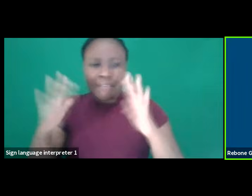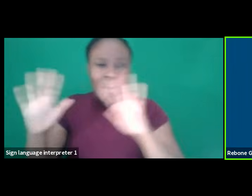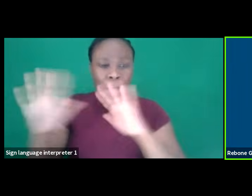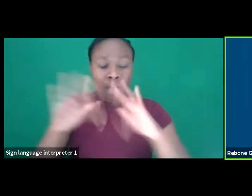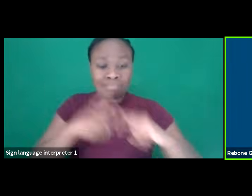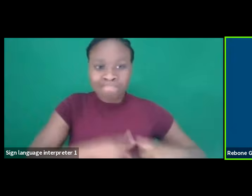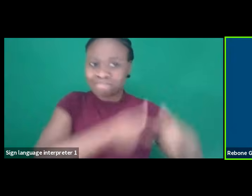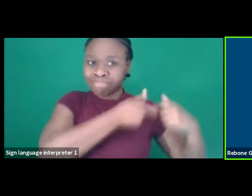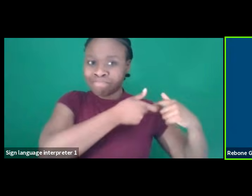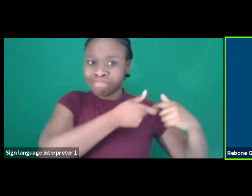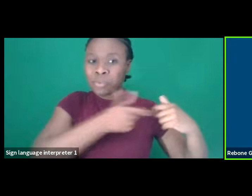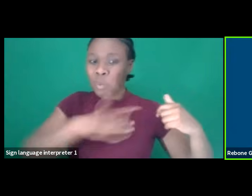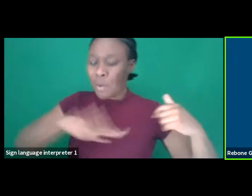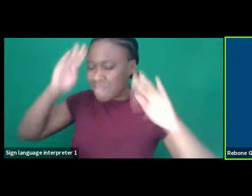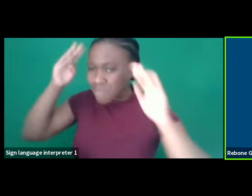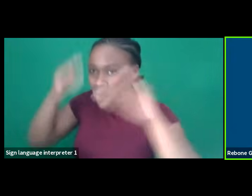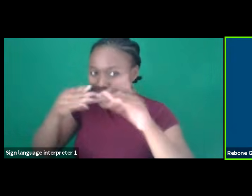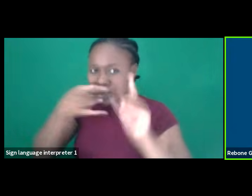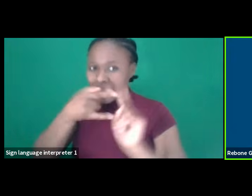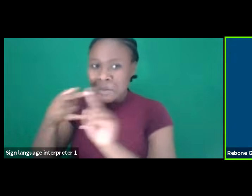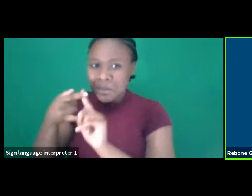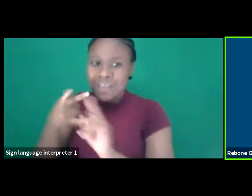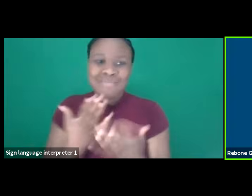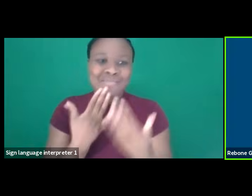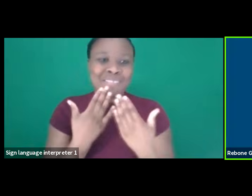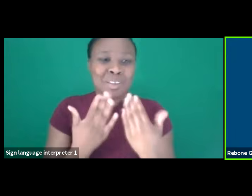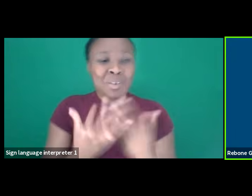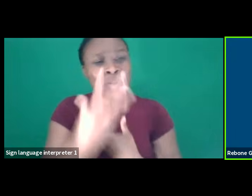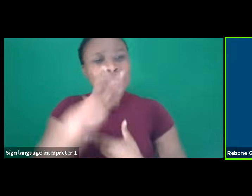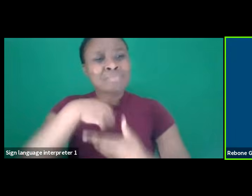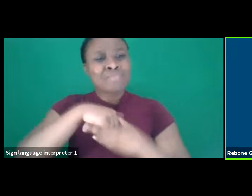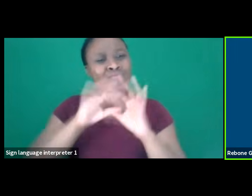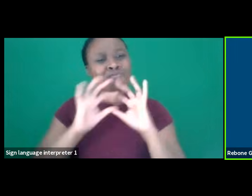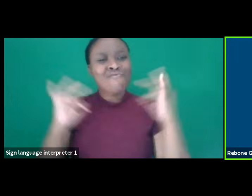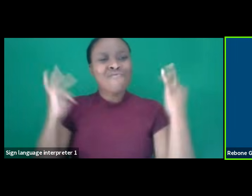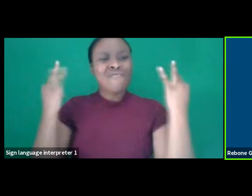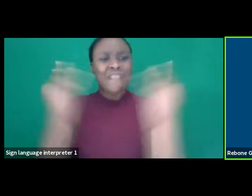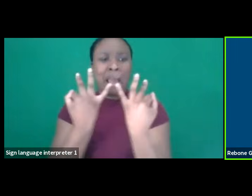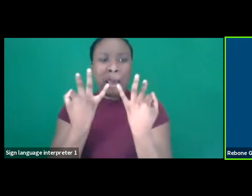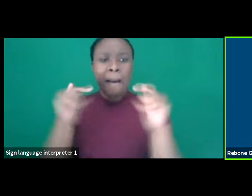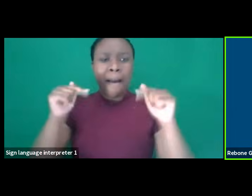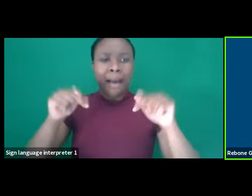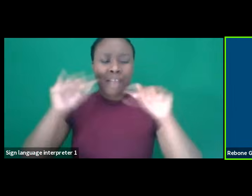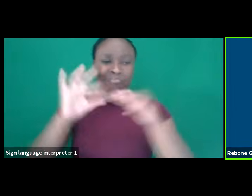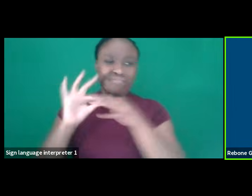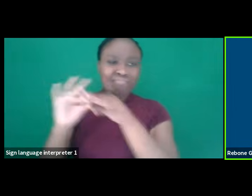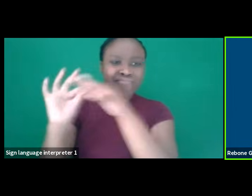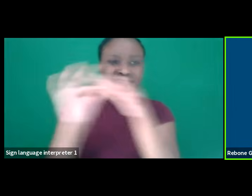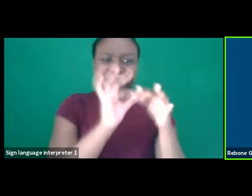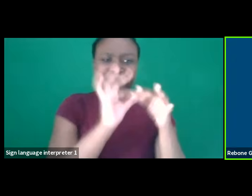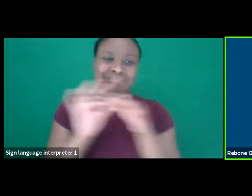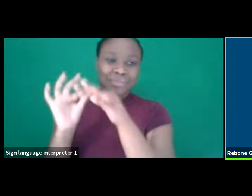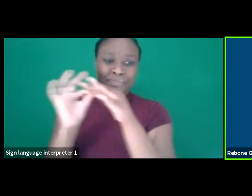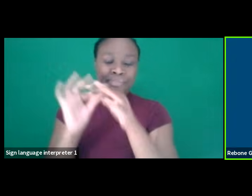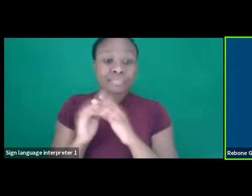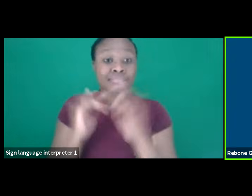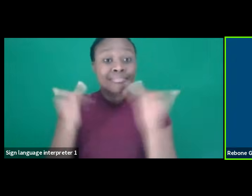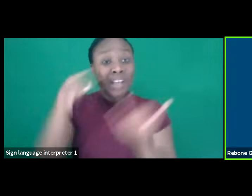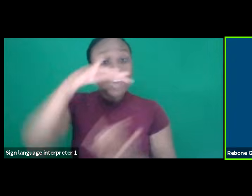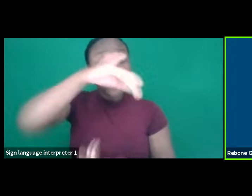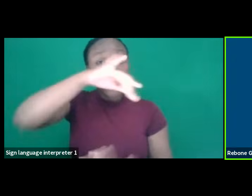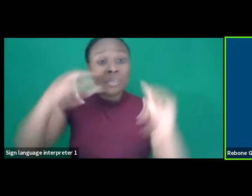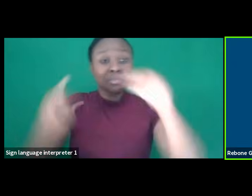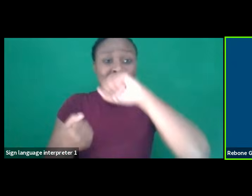Be assured that you are part of the ecosystem and therefore an important. In conclusion, as SARS,